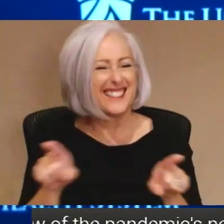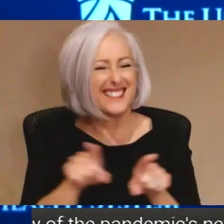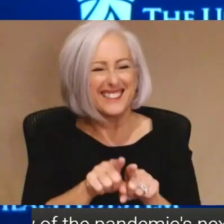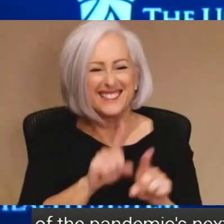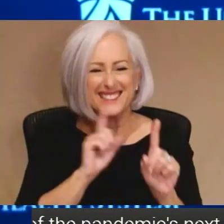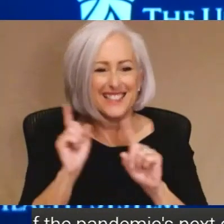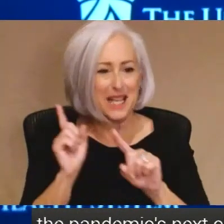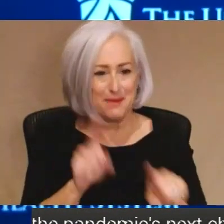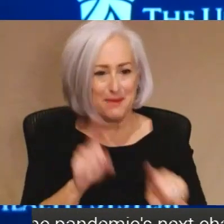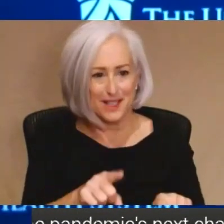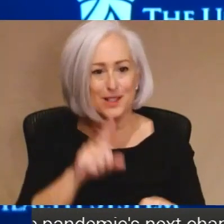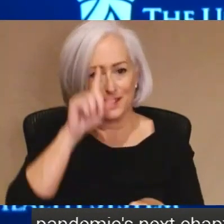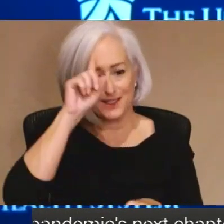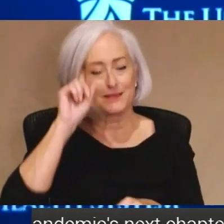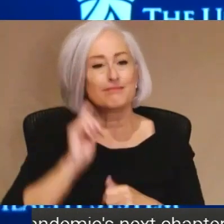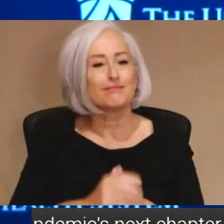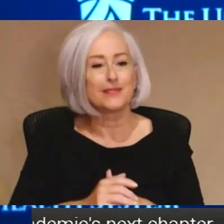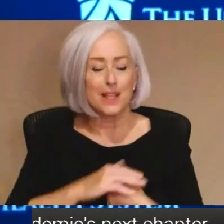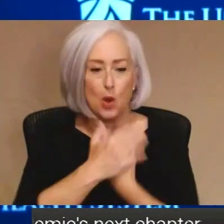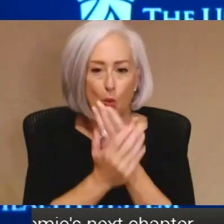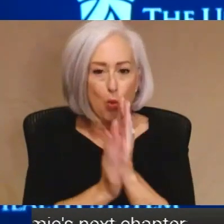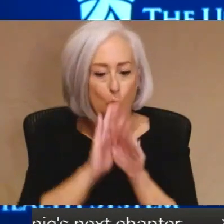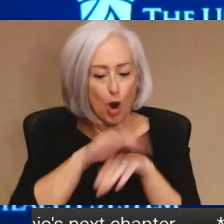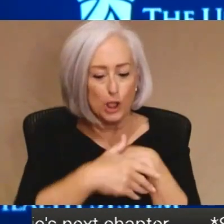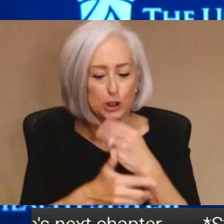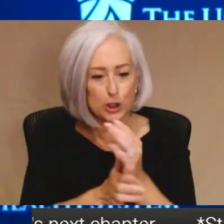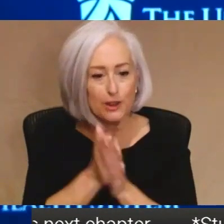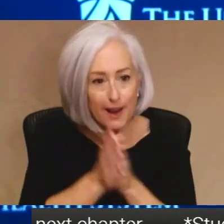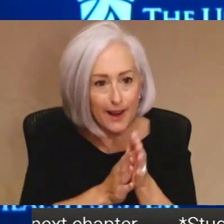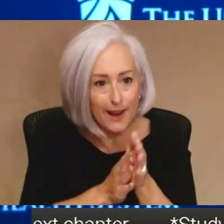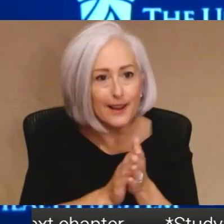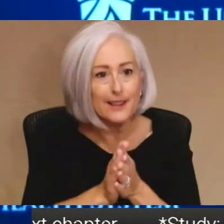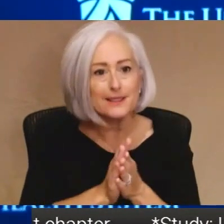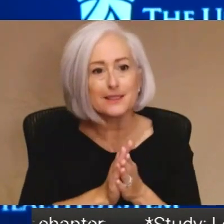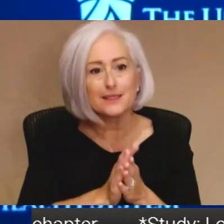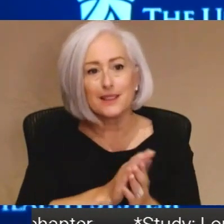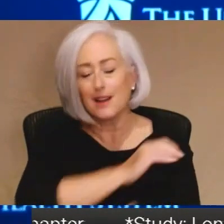you know, wash your hands, cover your cough, stay away from sick people.